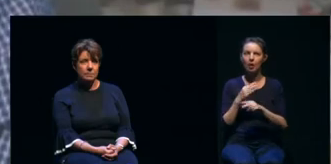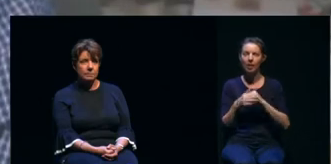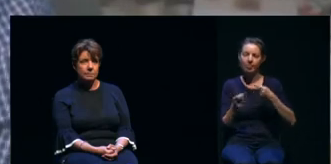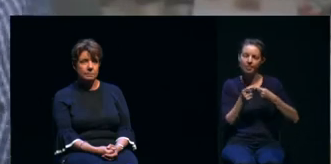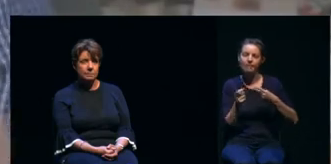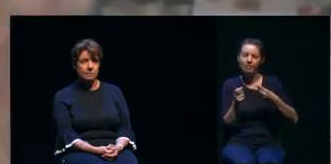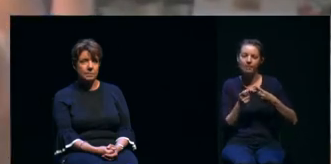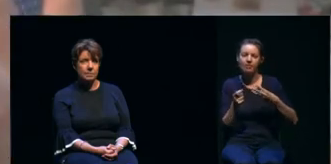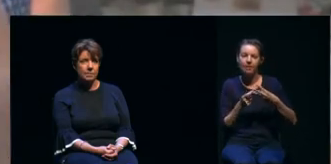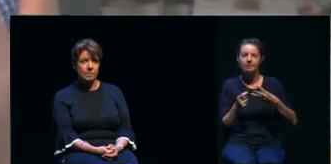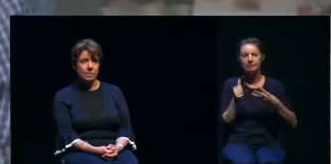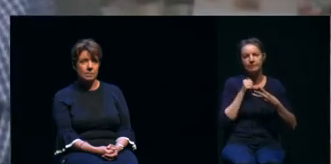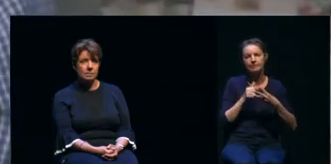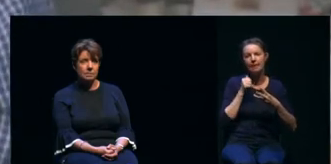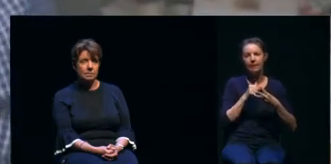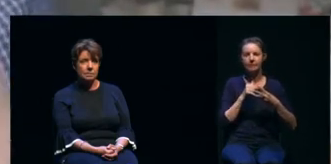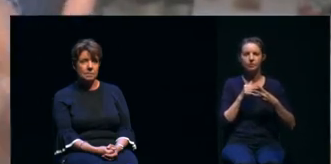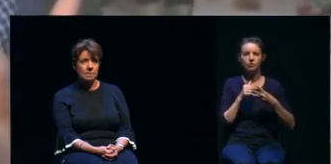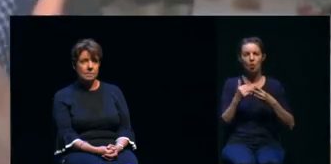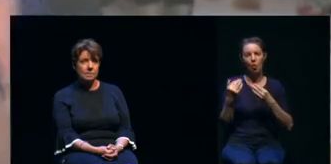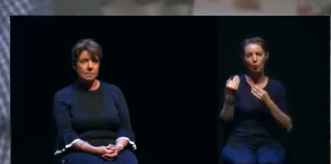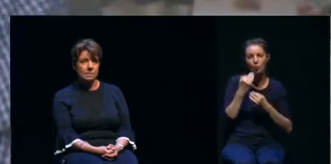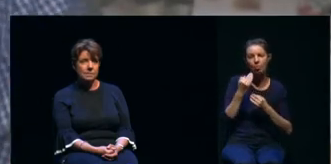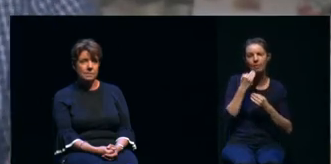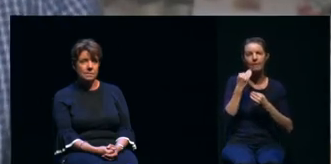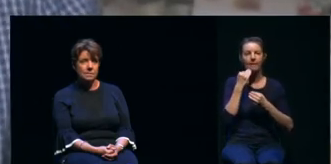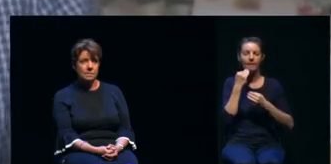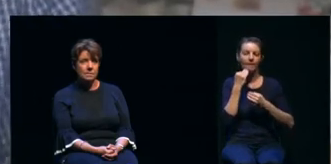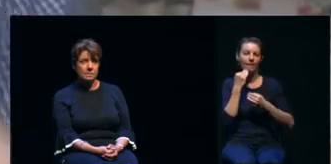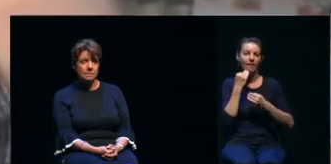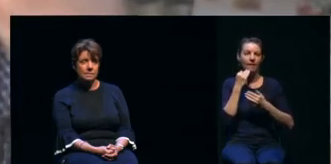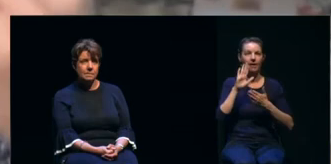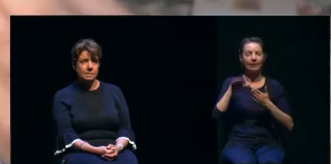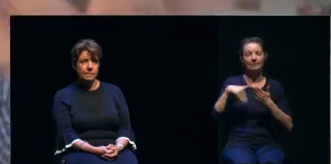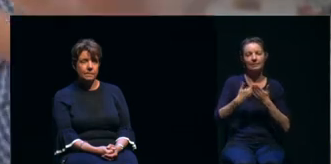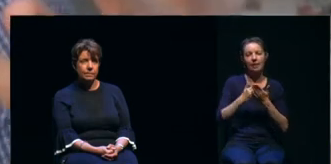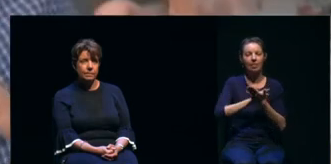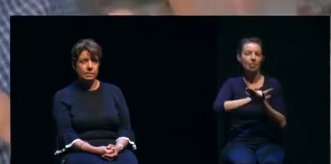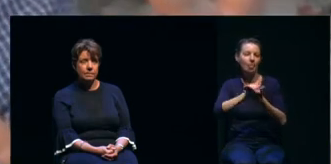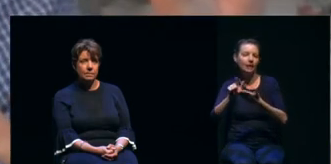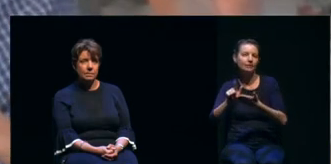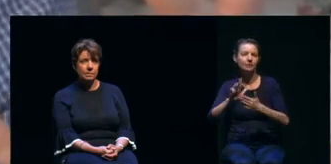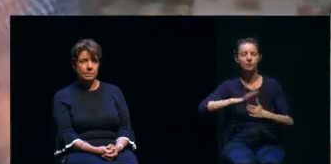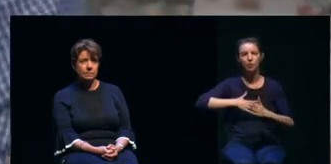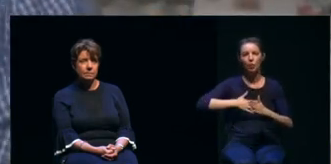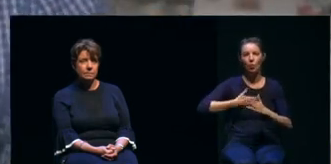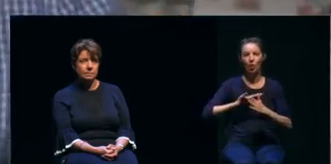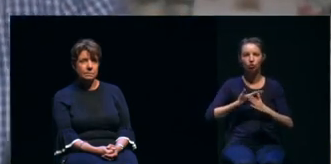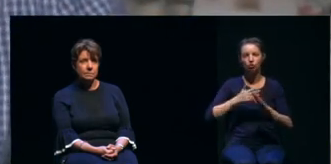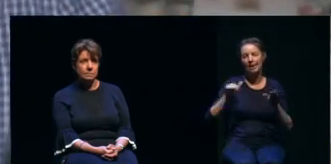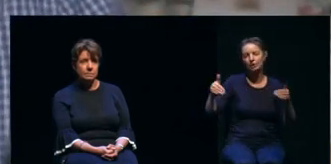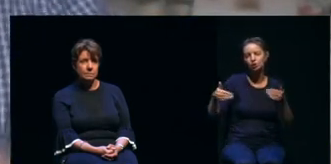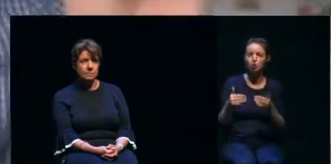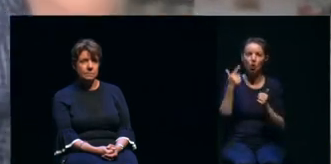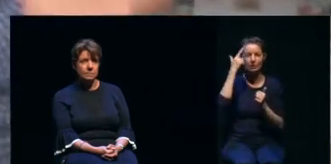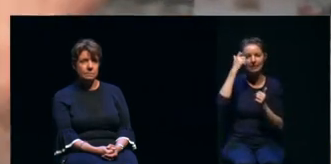bullying or kind of the thigh gap or kind of, you know, dieting or stuff until she's a bit older, because I don't want to introduce those ideas to her. I'll wait